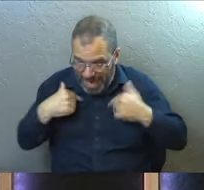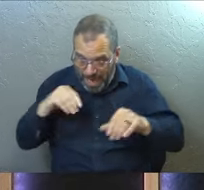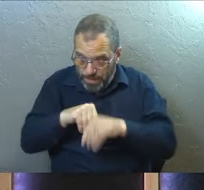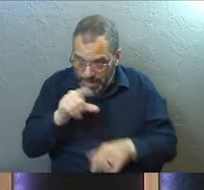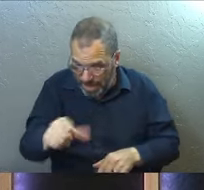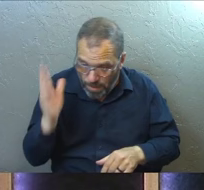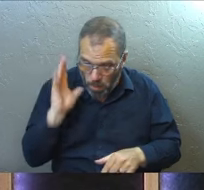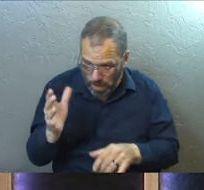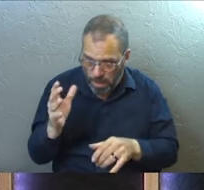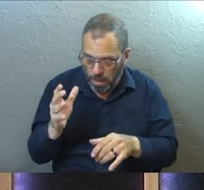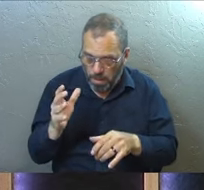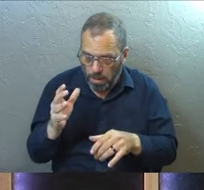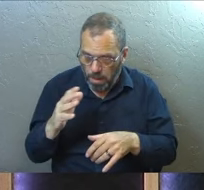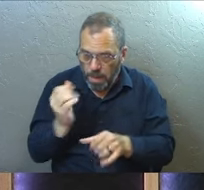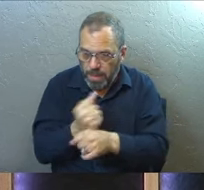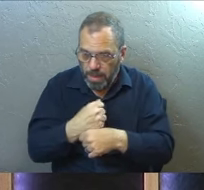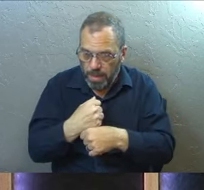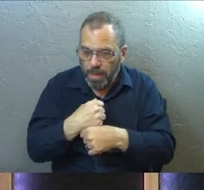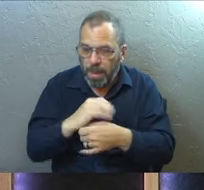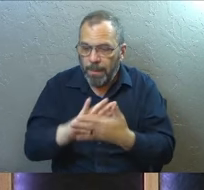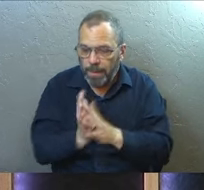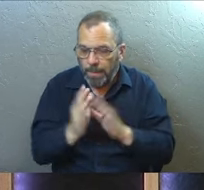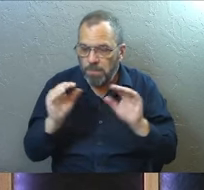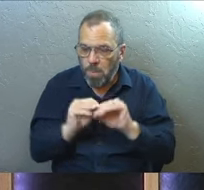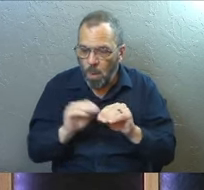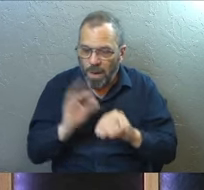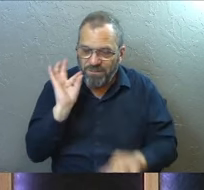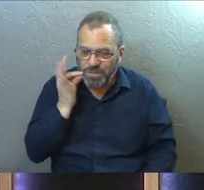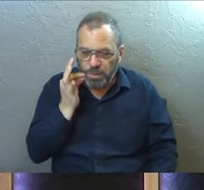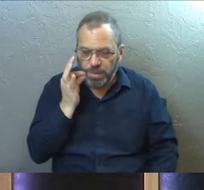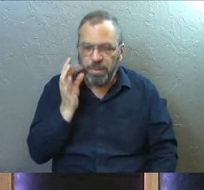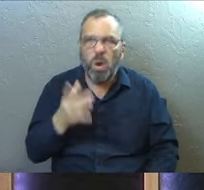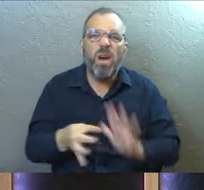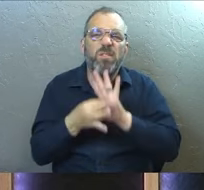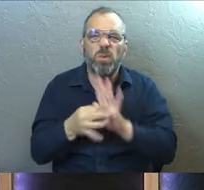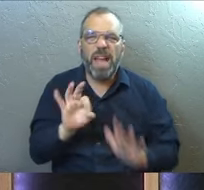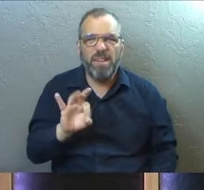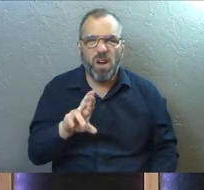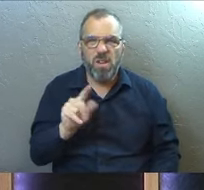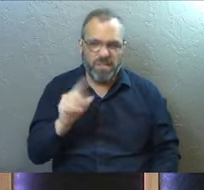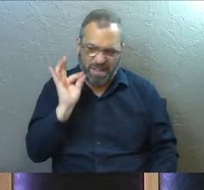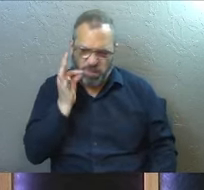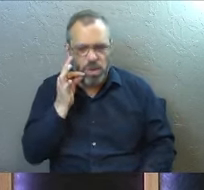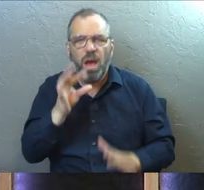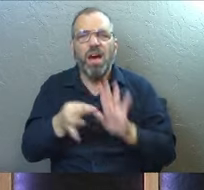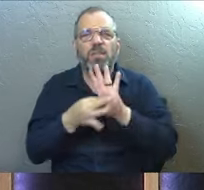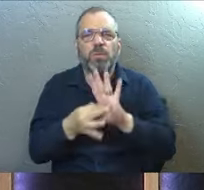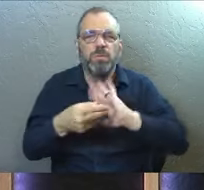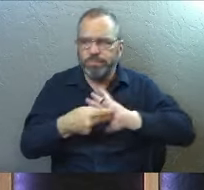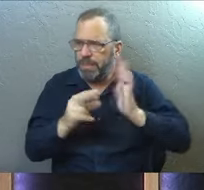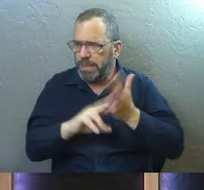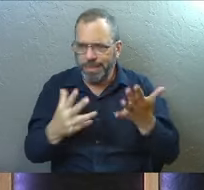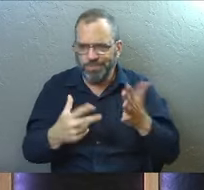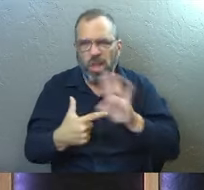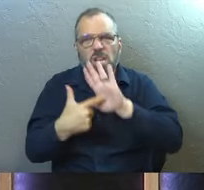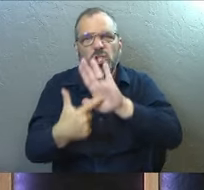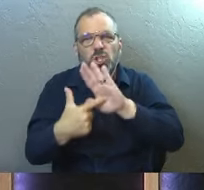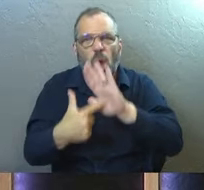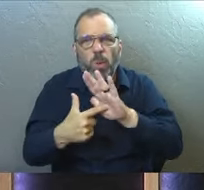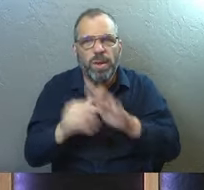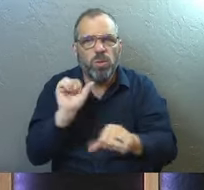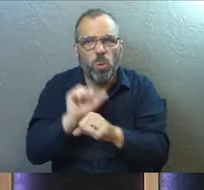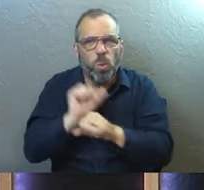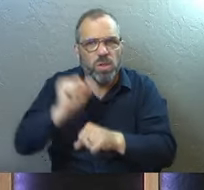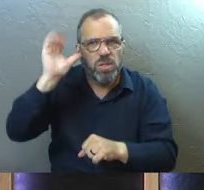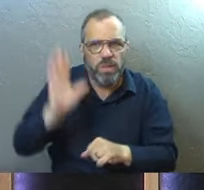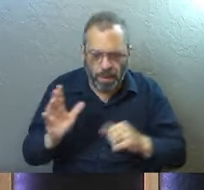I in them will produce much fruit. For apart from me, you can do nothing. And I think that simple verse there,